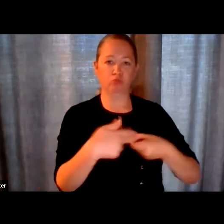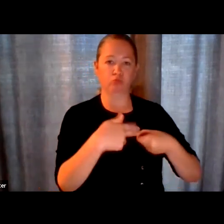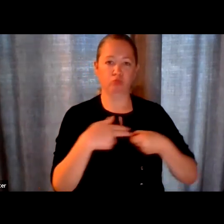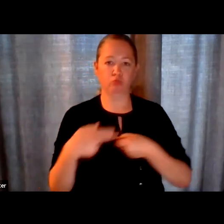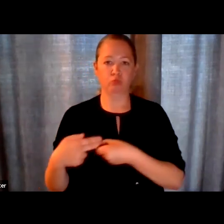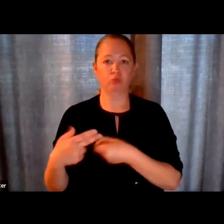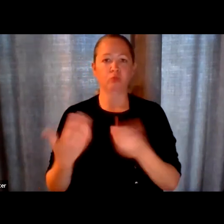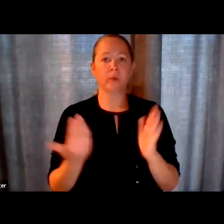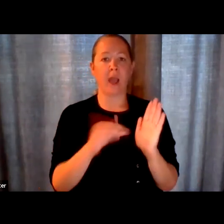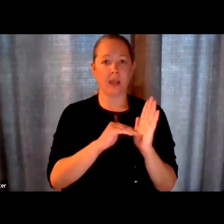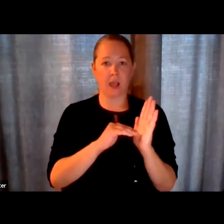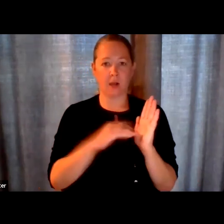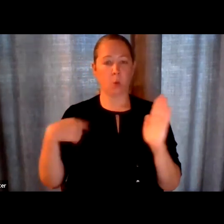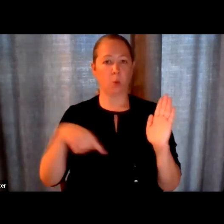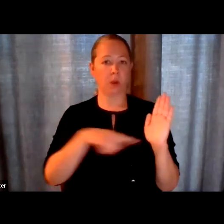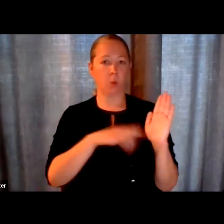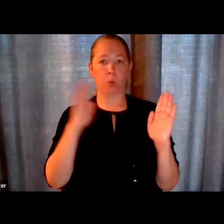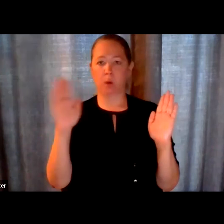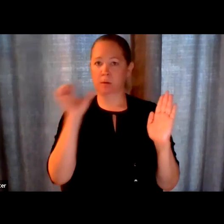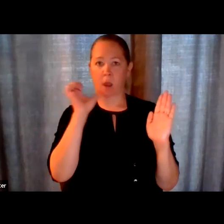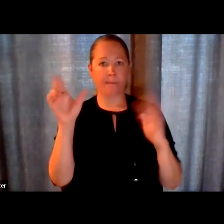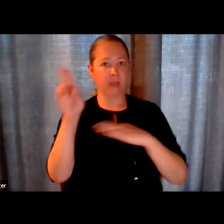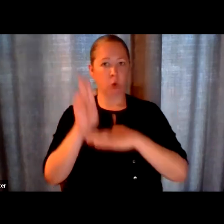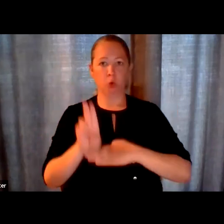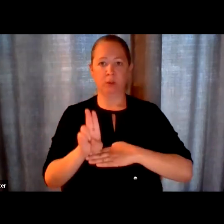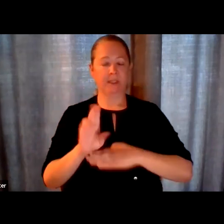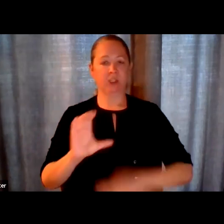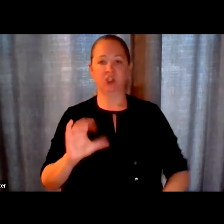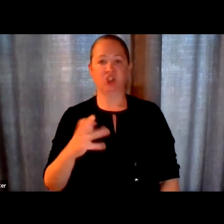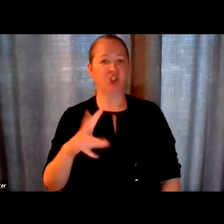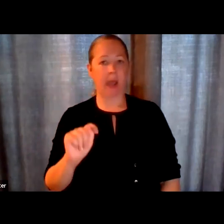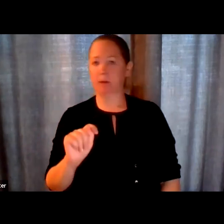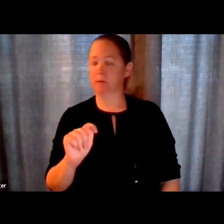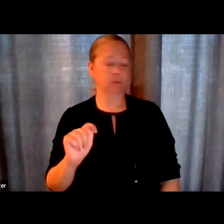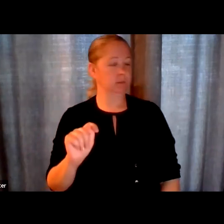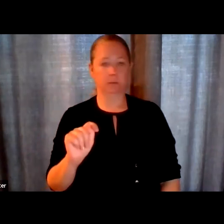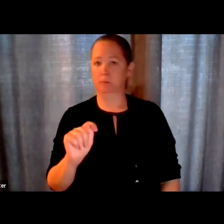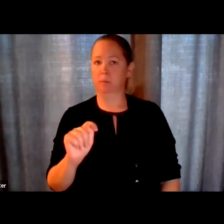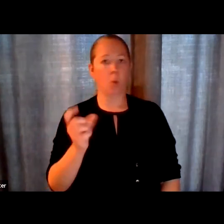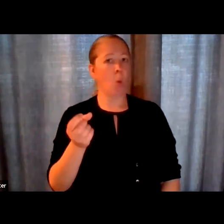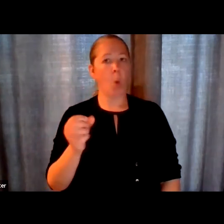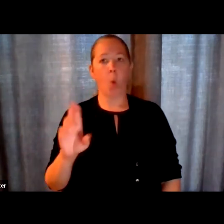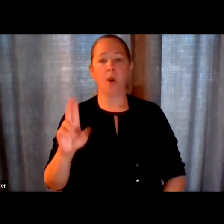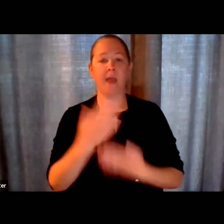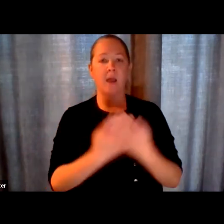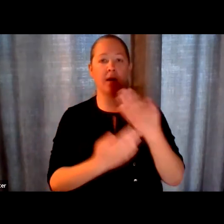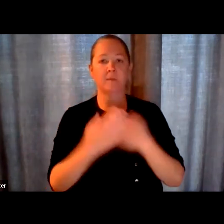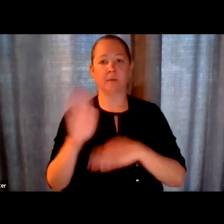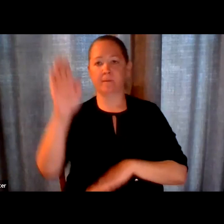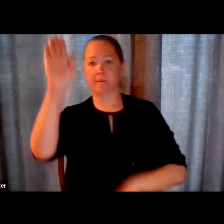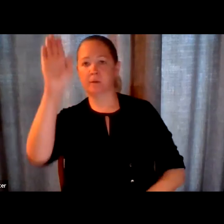Again, we will not be using the chat or the hand raise feature as we normally don't. If you